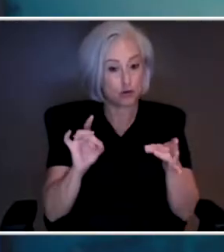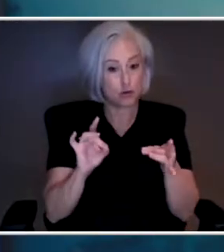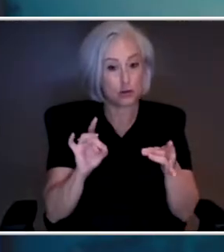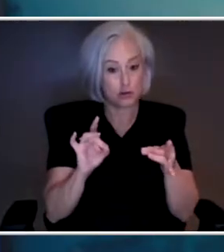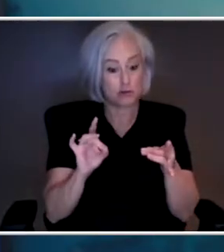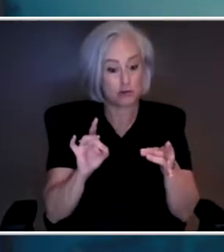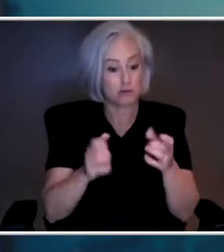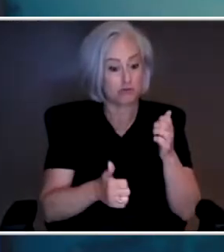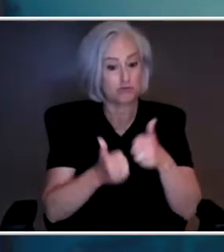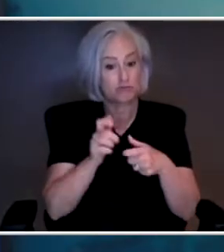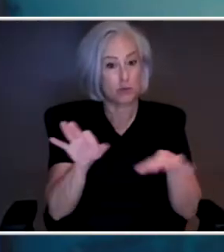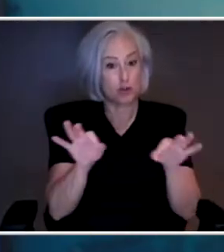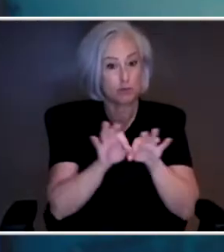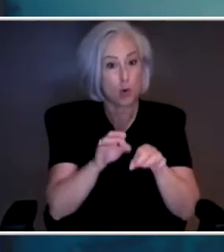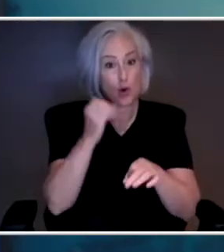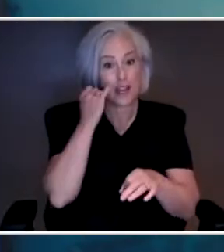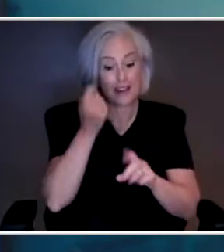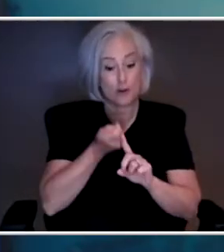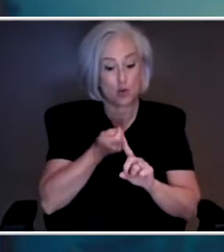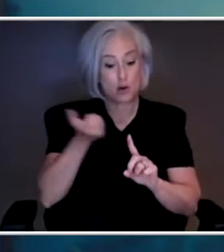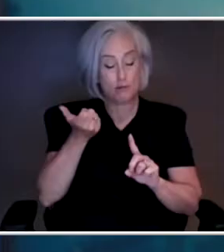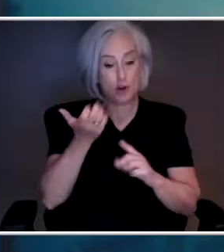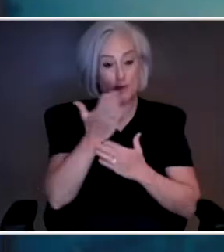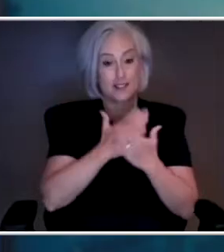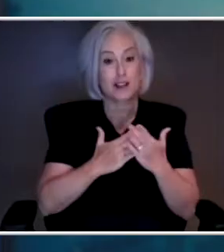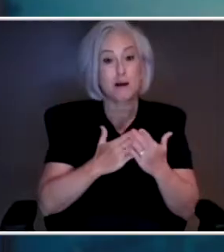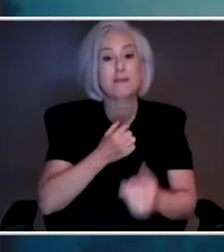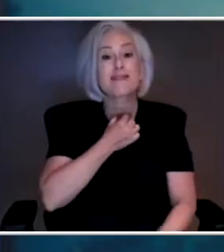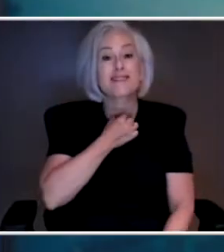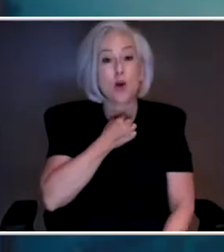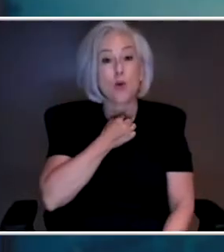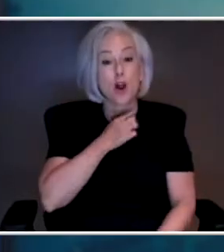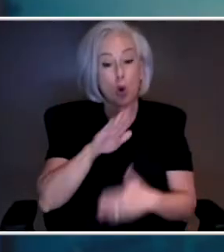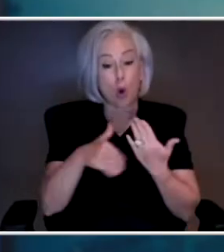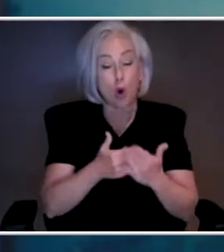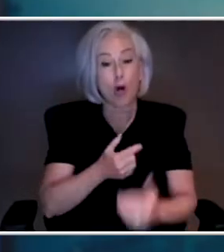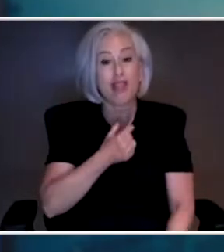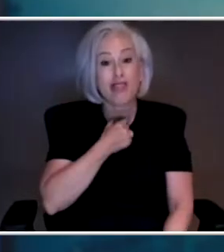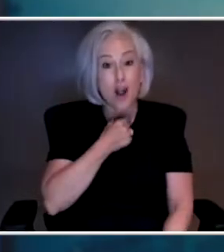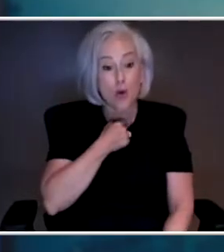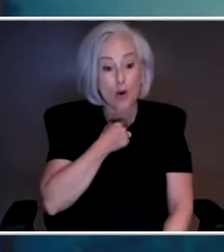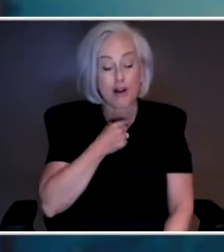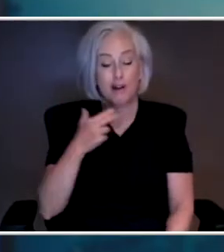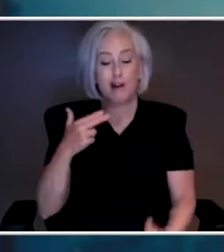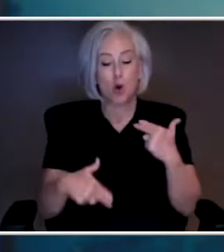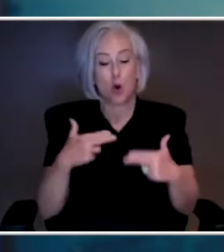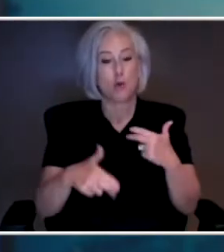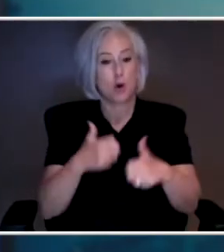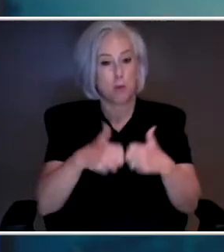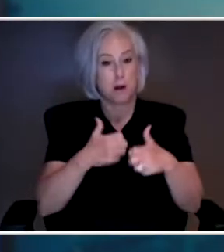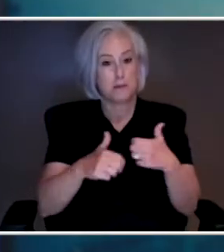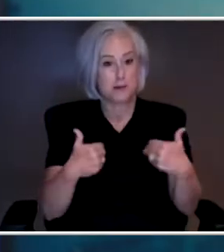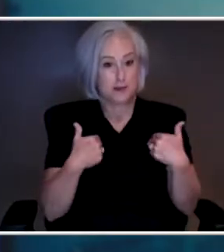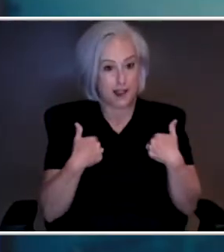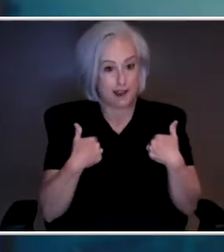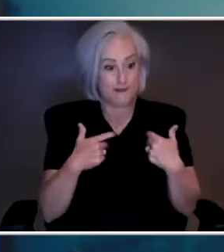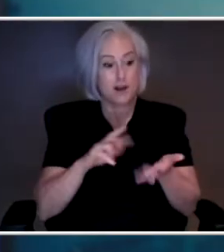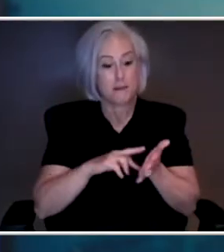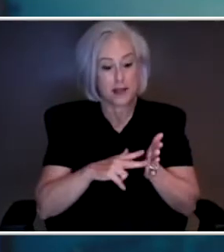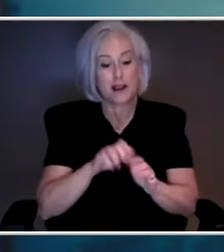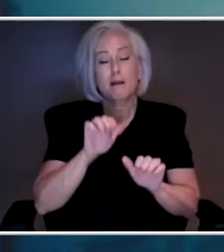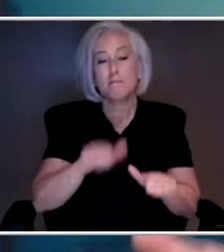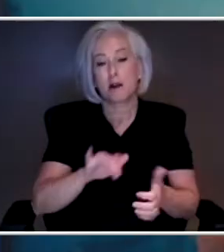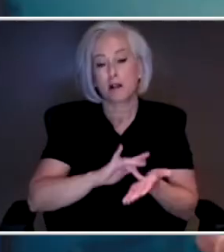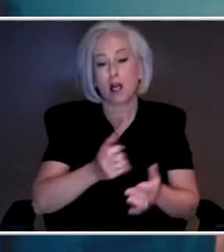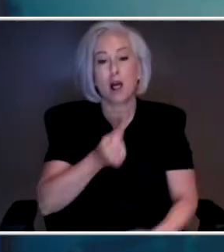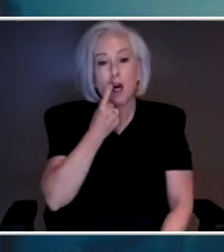out some or most of your thyroid, you may run into hormone problems. Not having enough hormones, then you'd have to be on a medication for life to